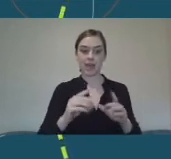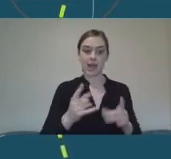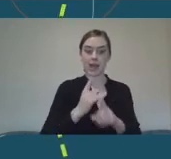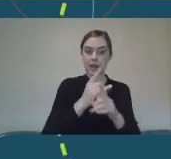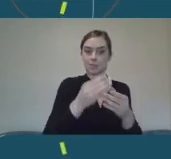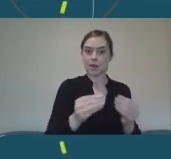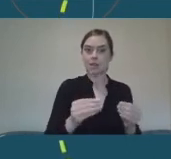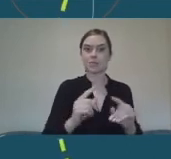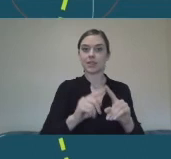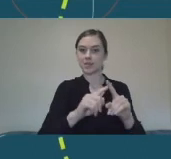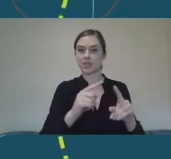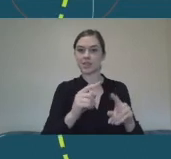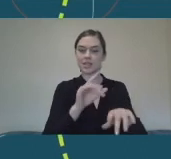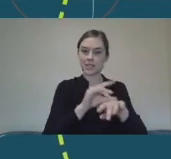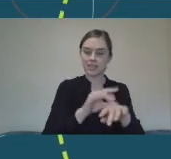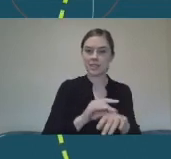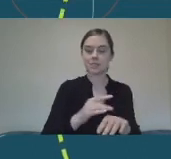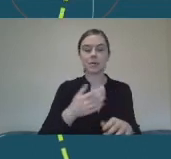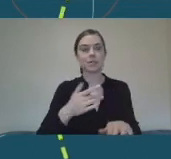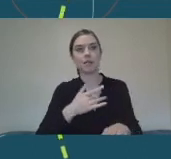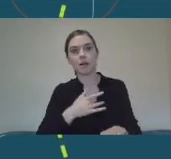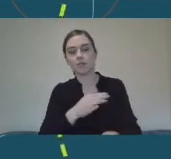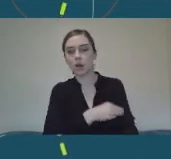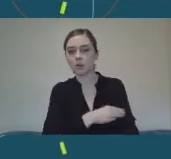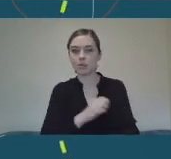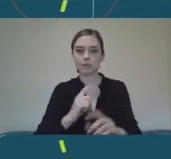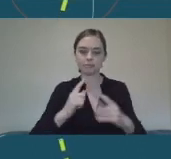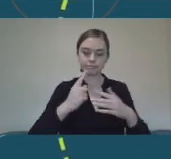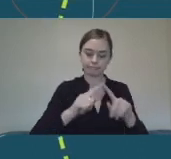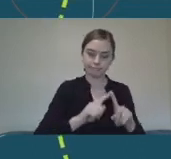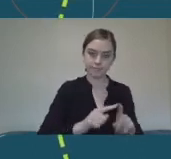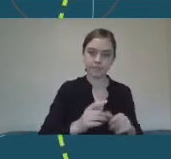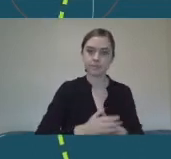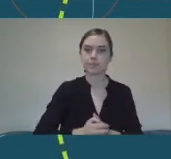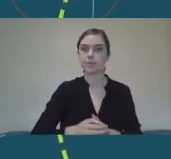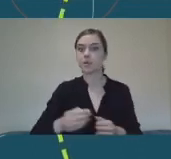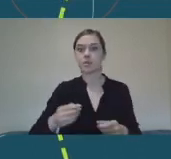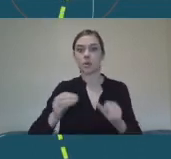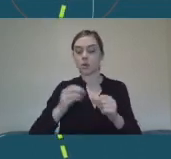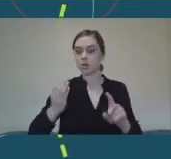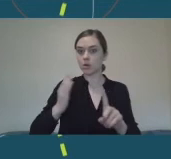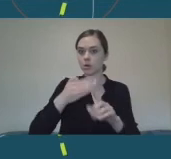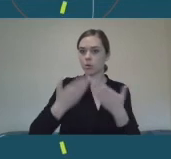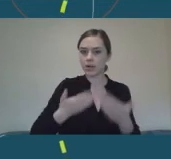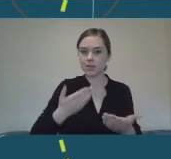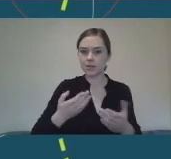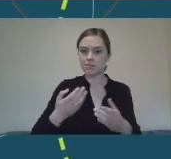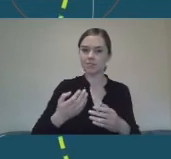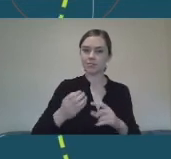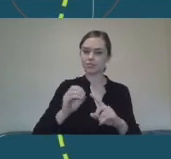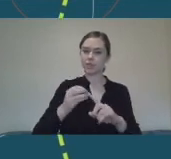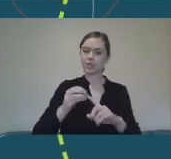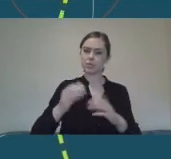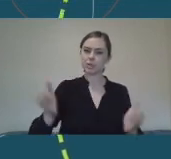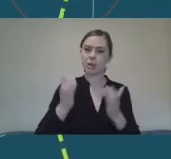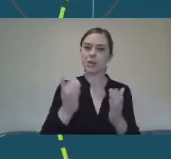as obesity, heart disease, diabetes. The overarching goal of Mentor is to teach participants a broader lifestyle of wellness. We